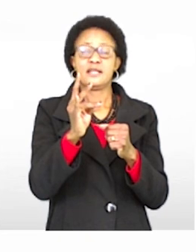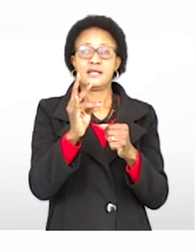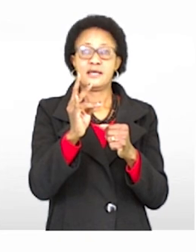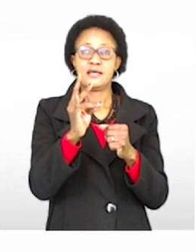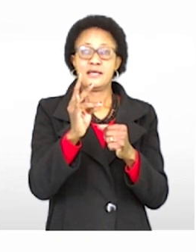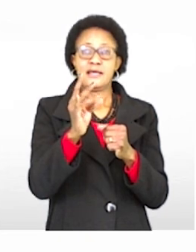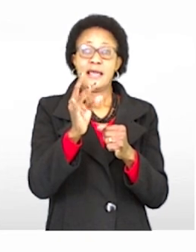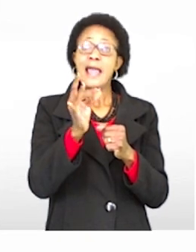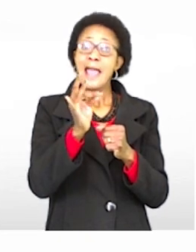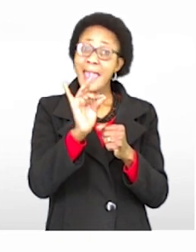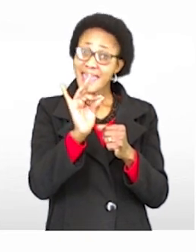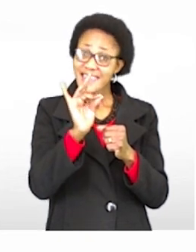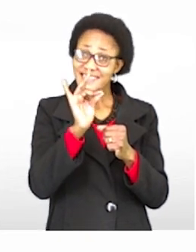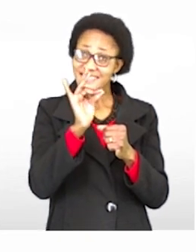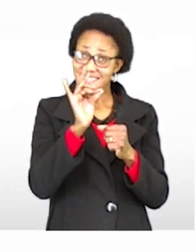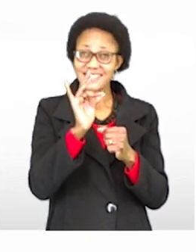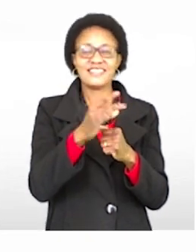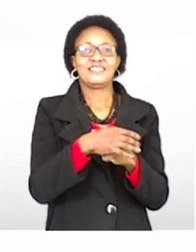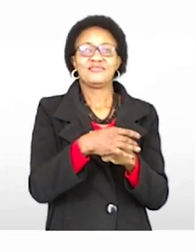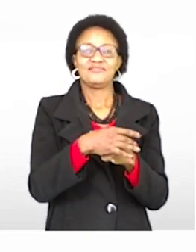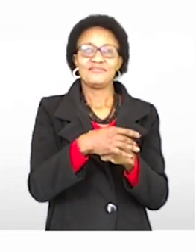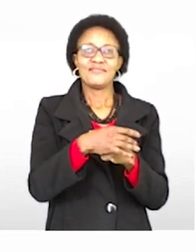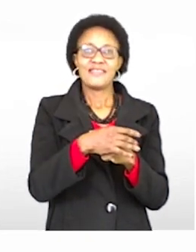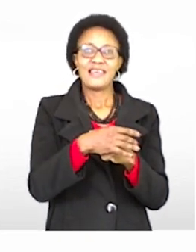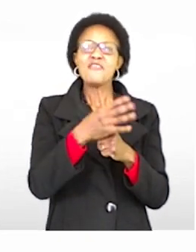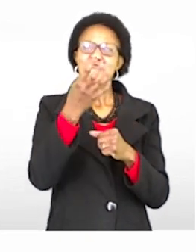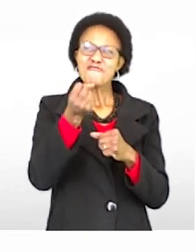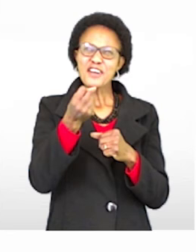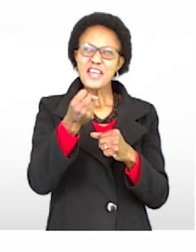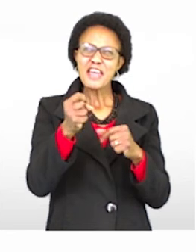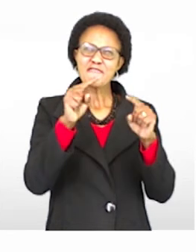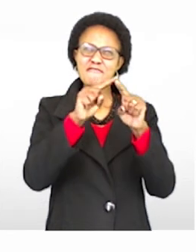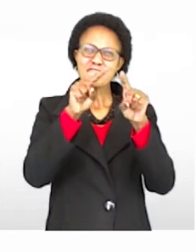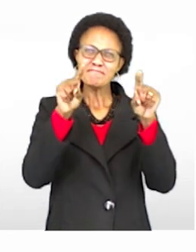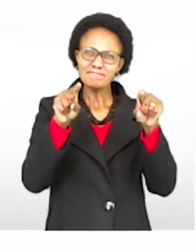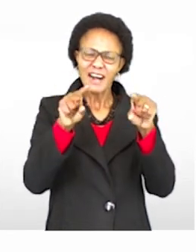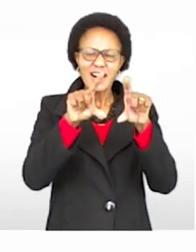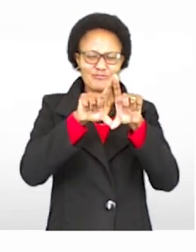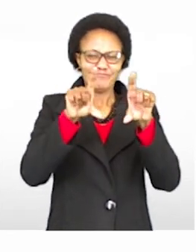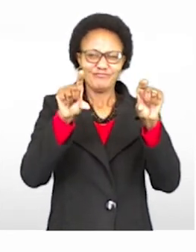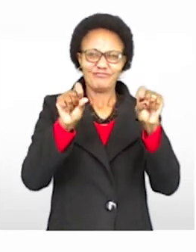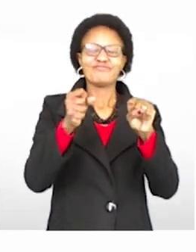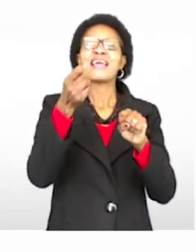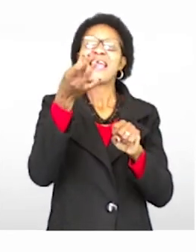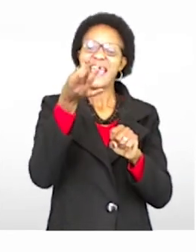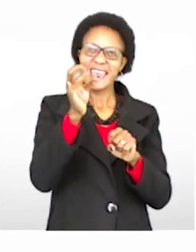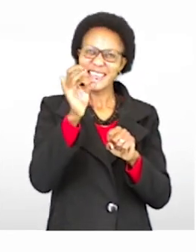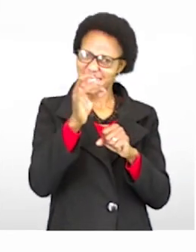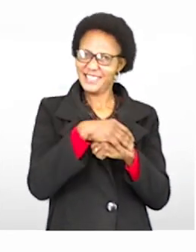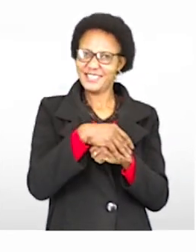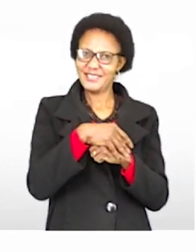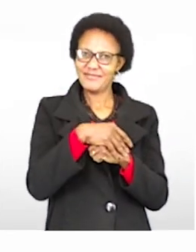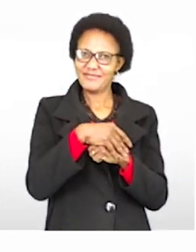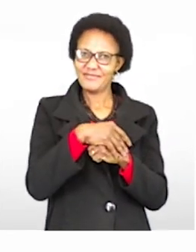7, 8. There are 8 bricks there. Wow. Isn't that funny? The